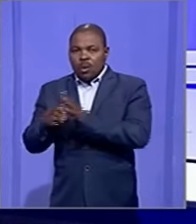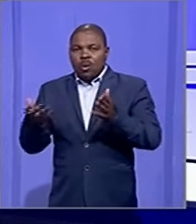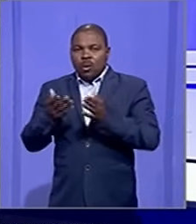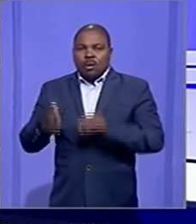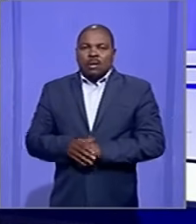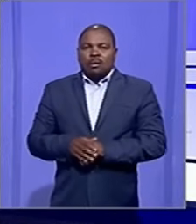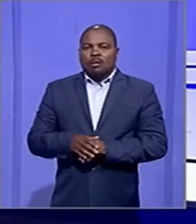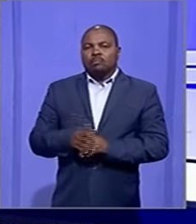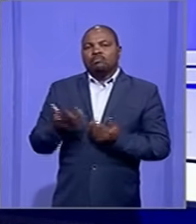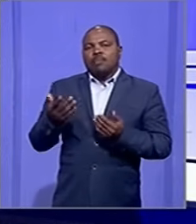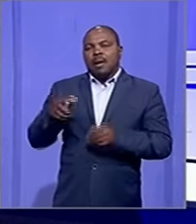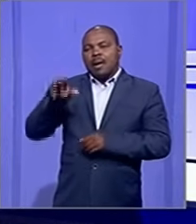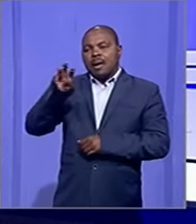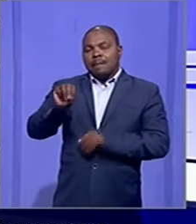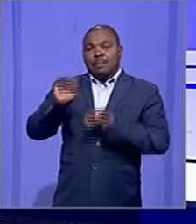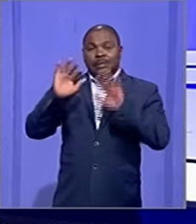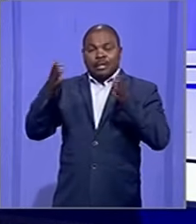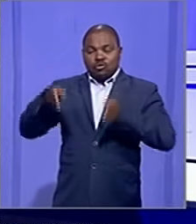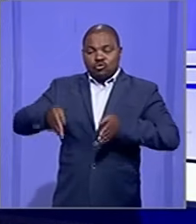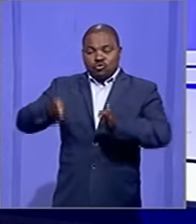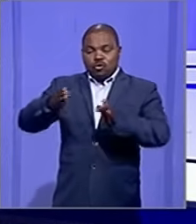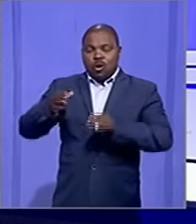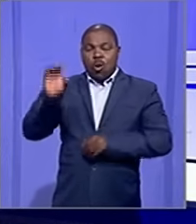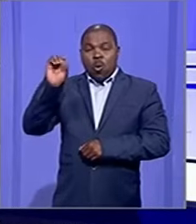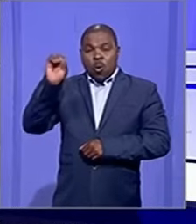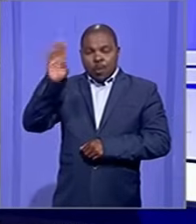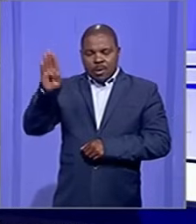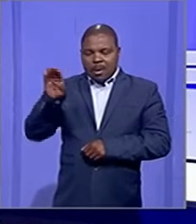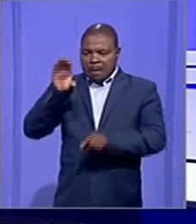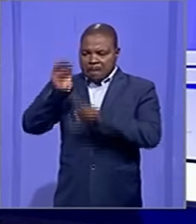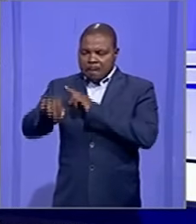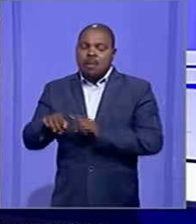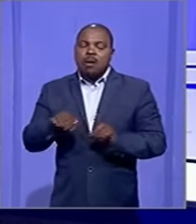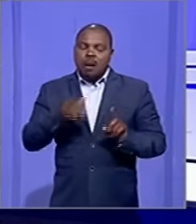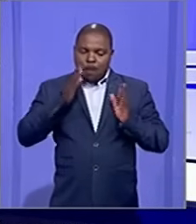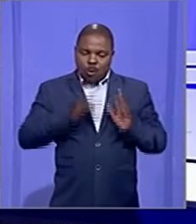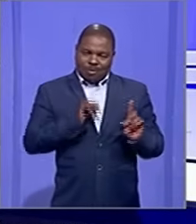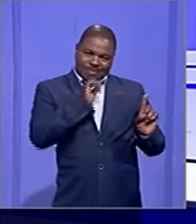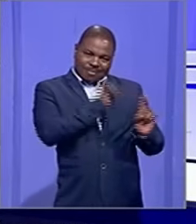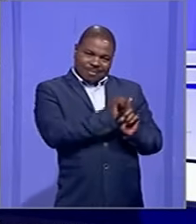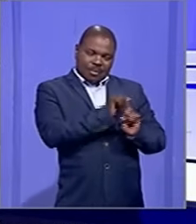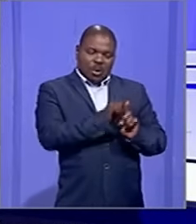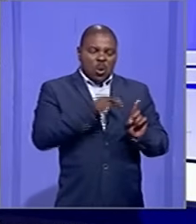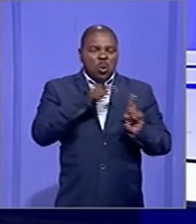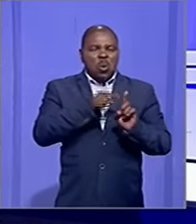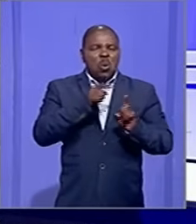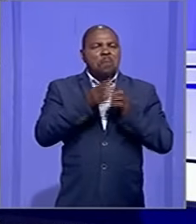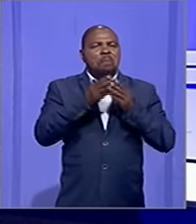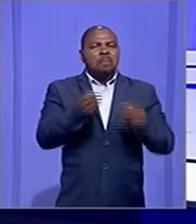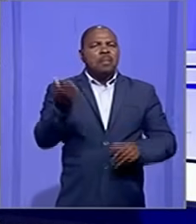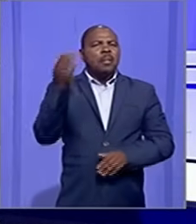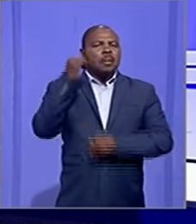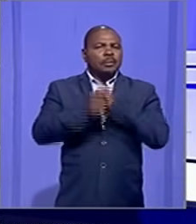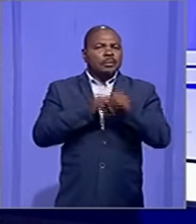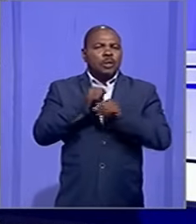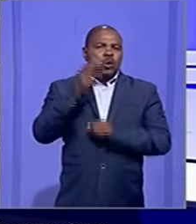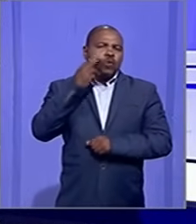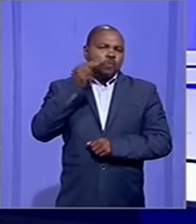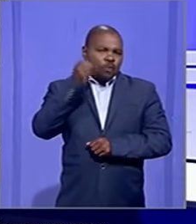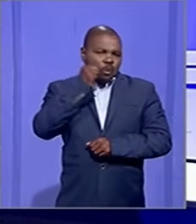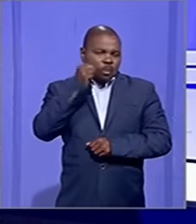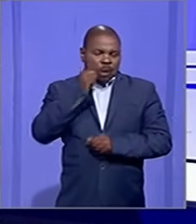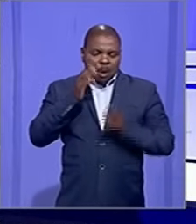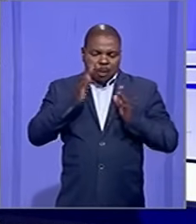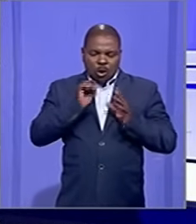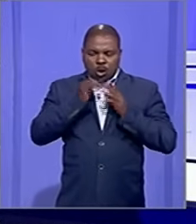ka January mileng wa M10 ka Bloemfontein. Ke ya Ngwana. Ngwana o begile go ba timeletše ngwagola ka Nofemere gomme mashaledi a